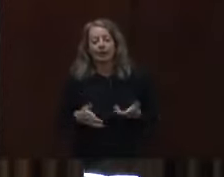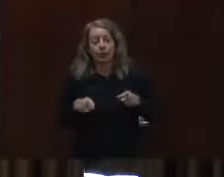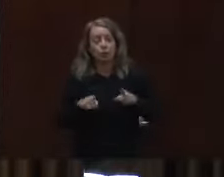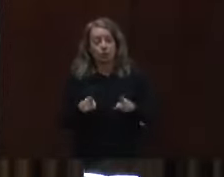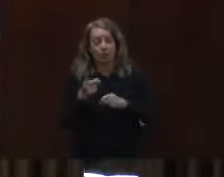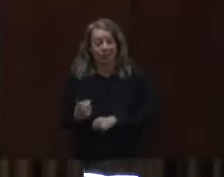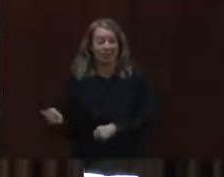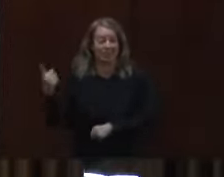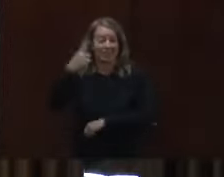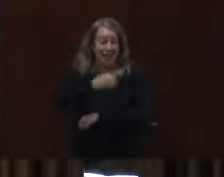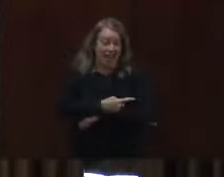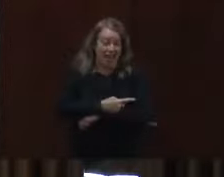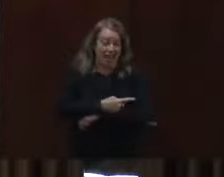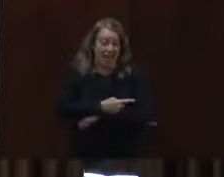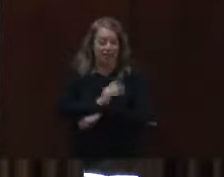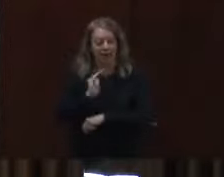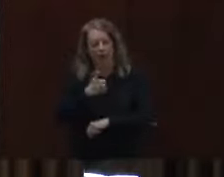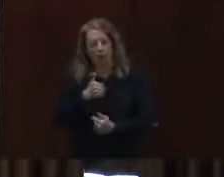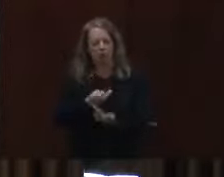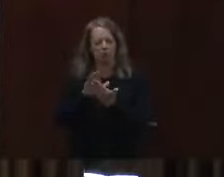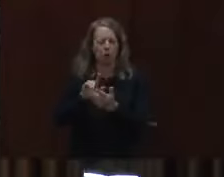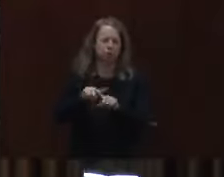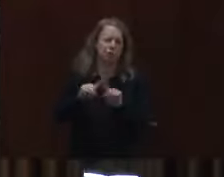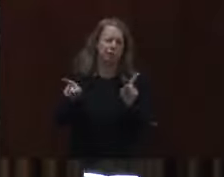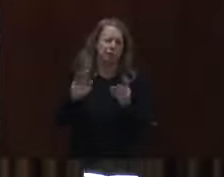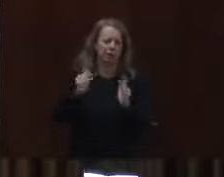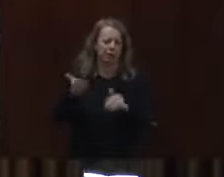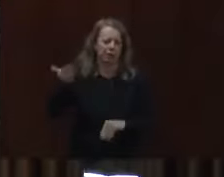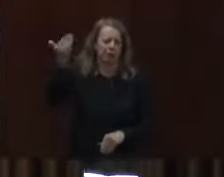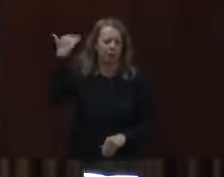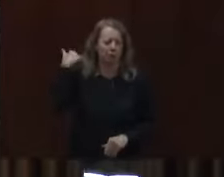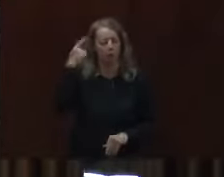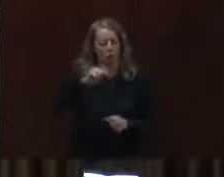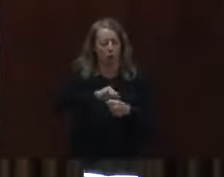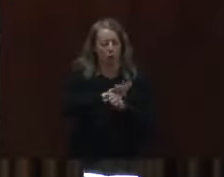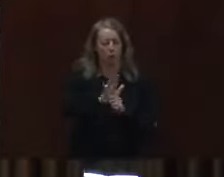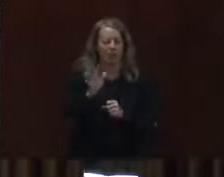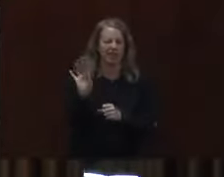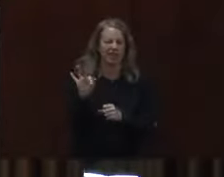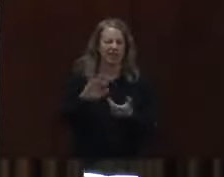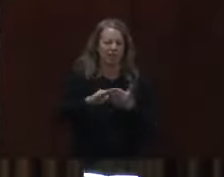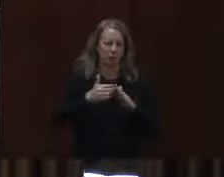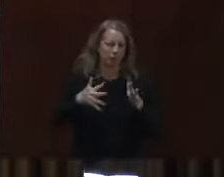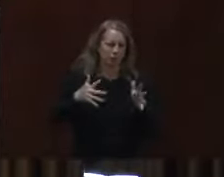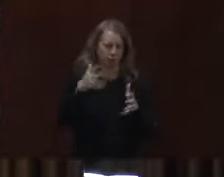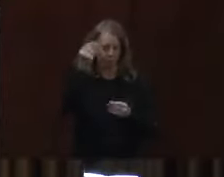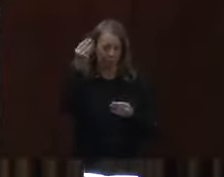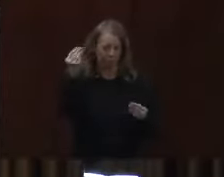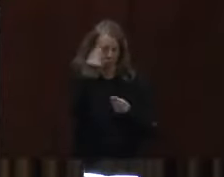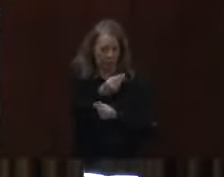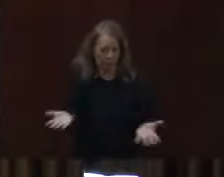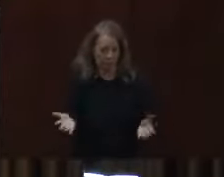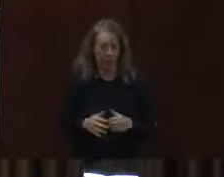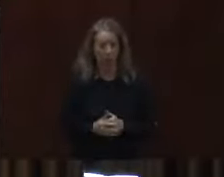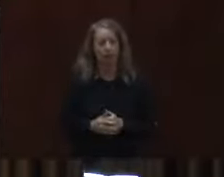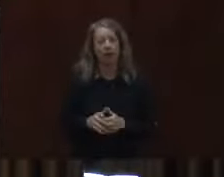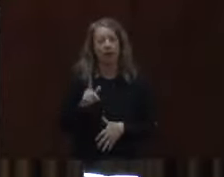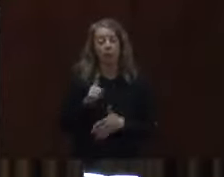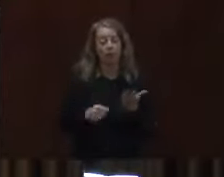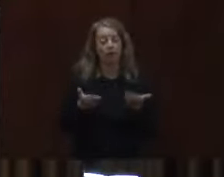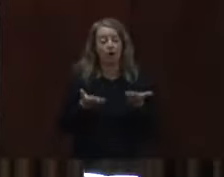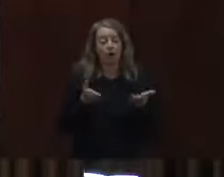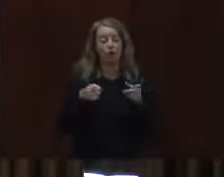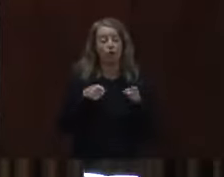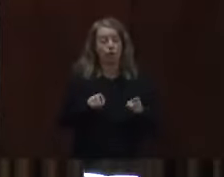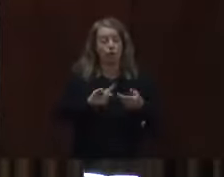format is now a little different for these COVID-19 community updates, what is offered during the community